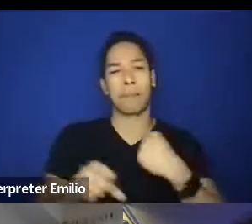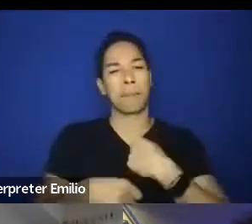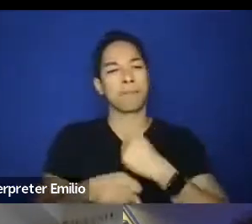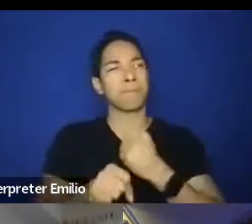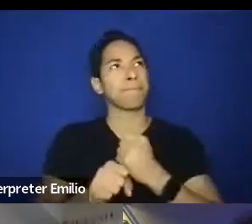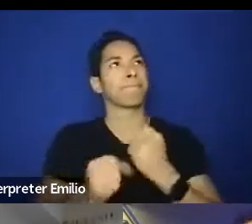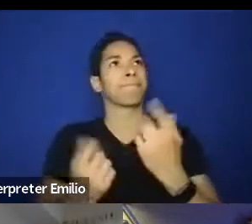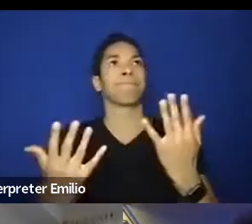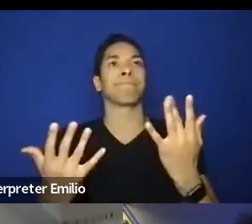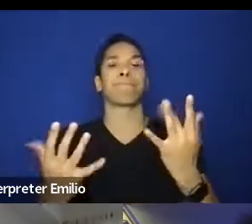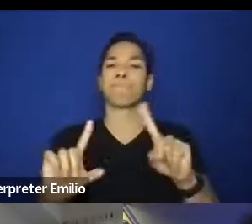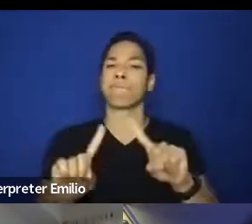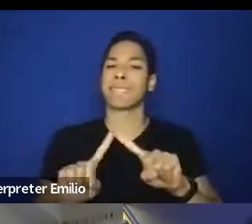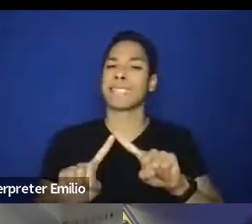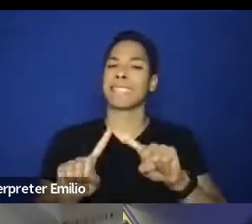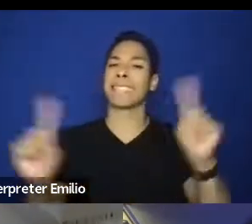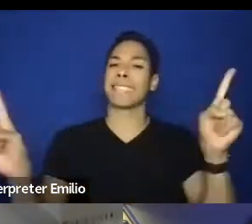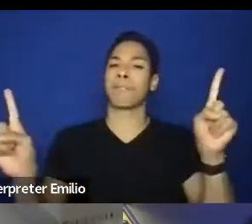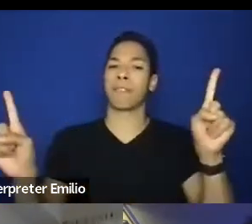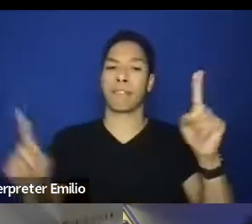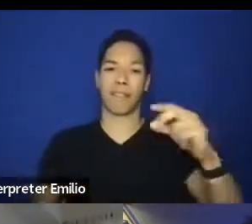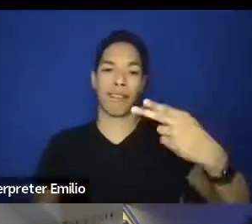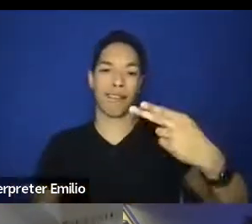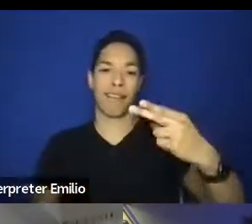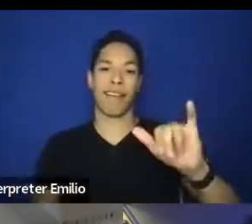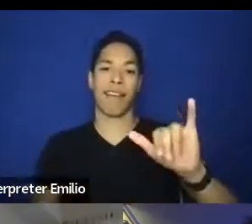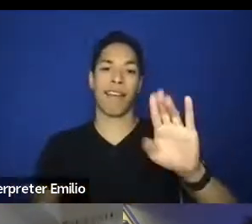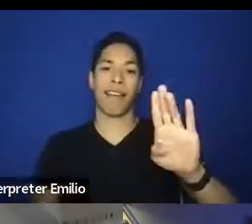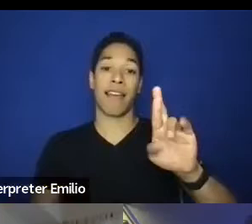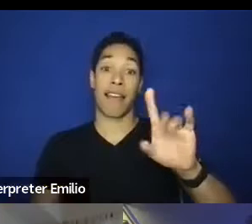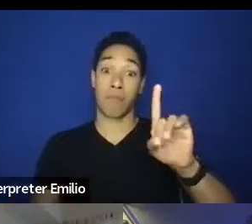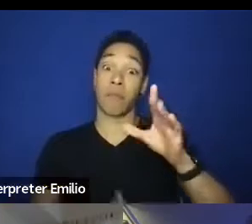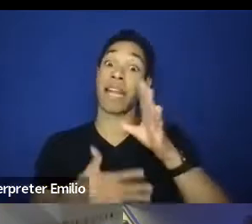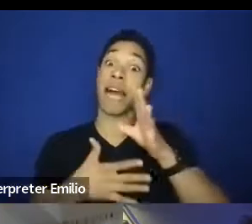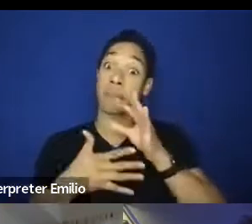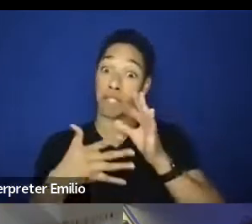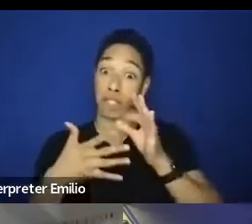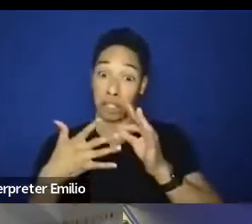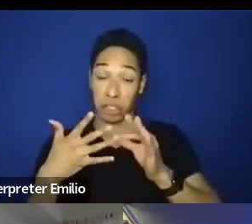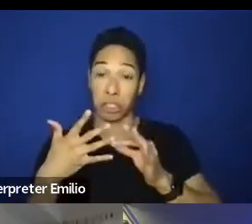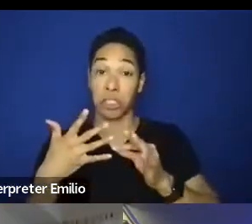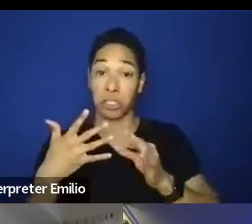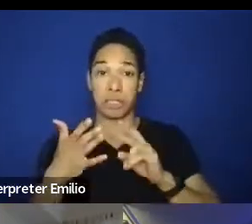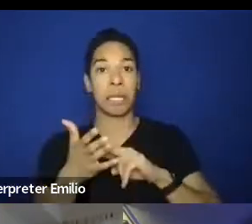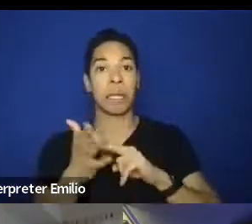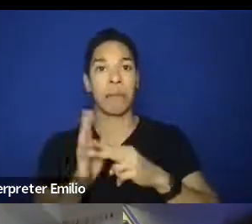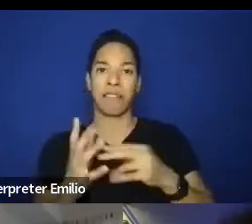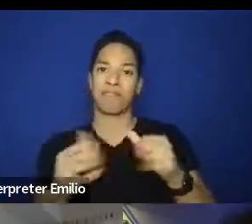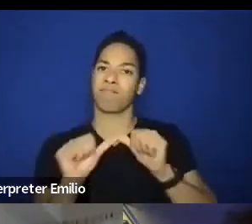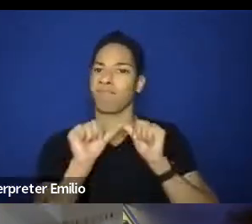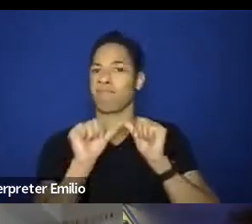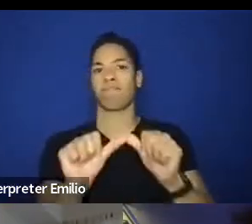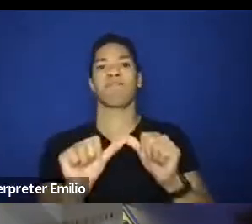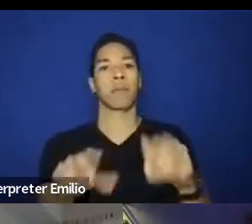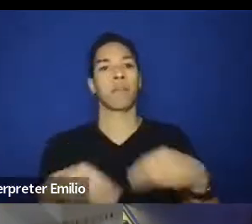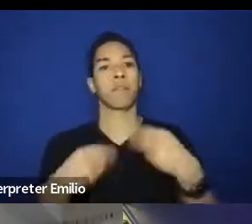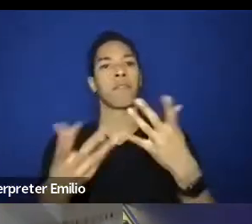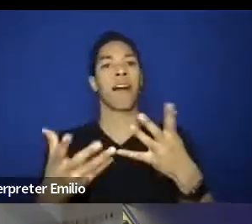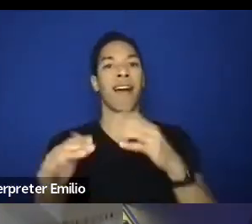different hybrid options so people can still have access to